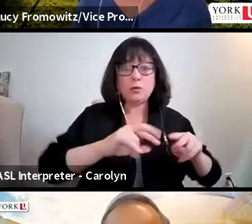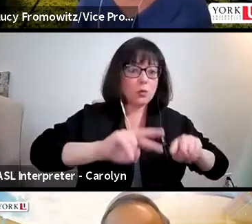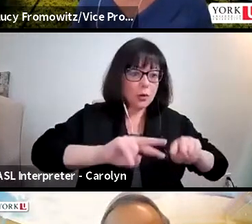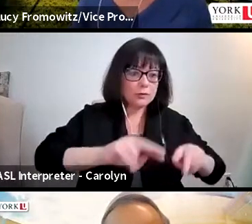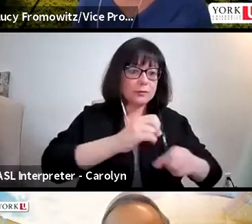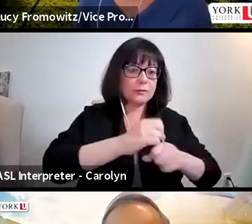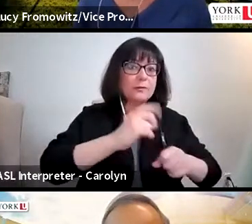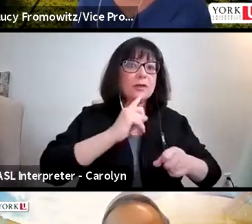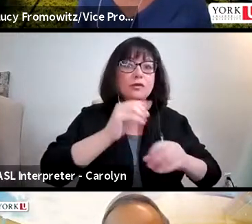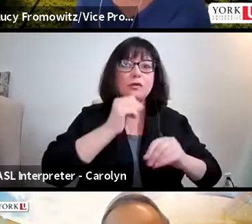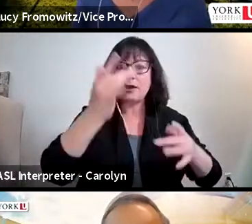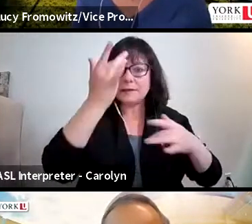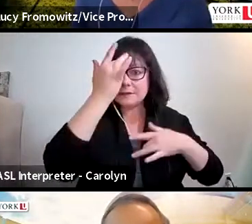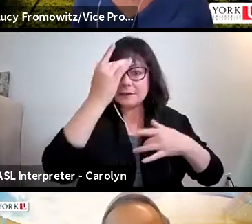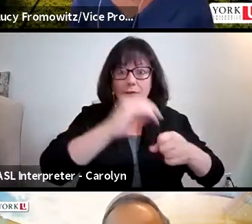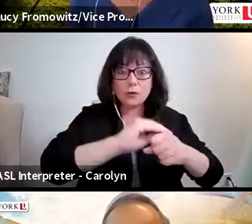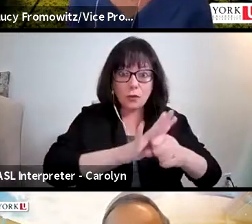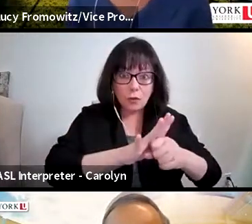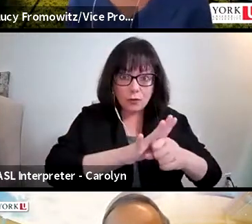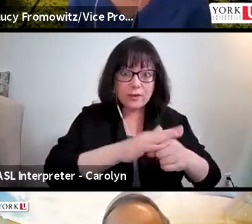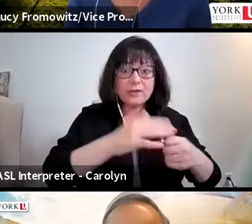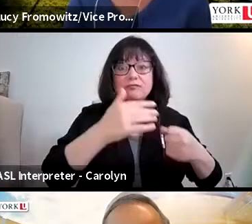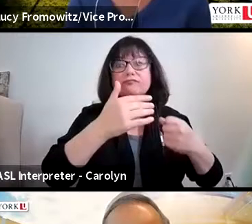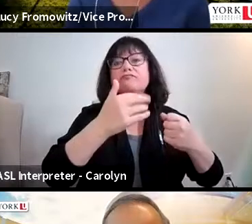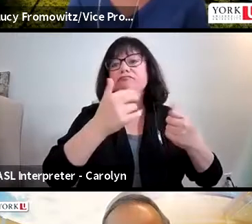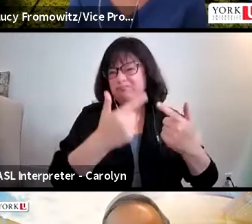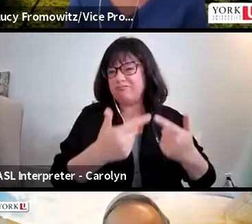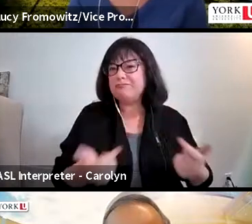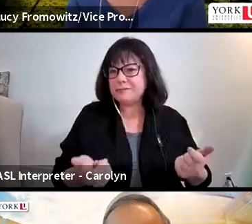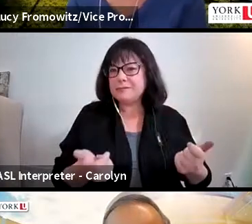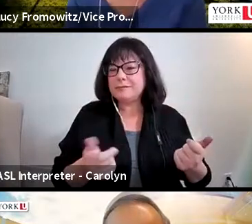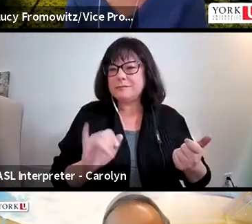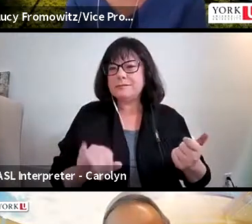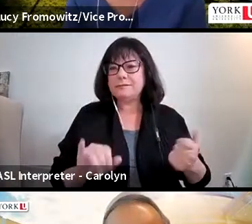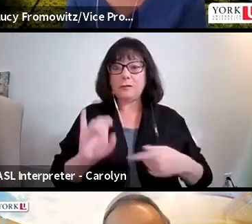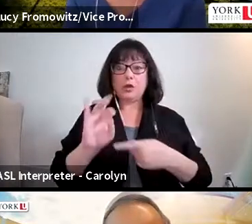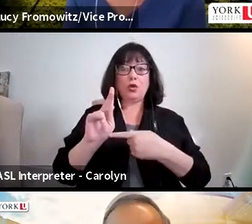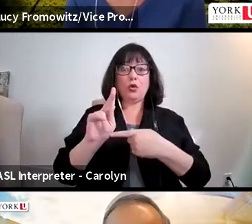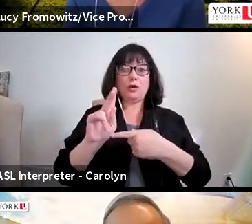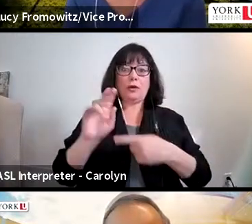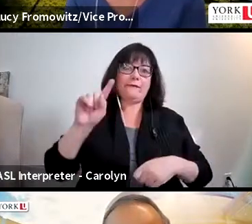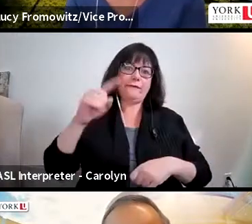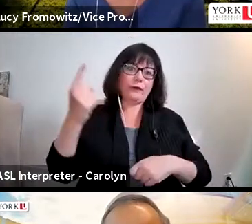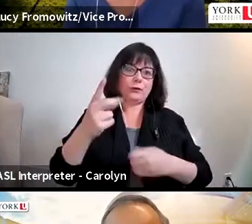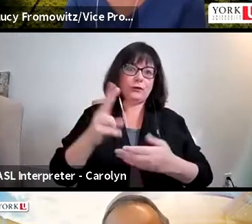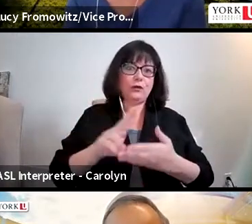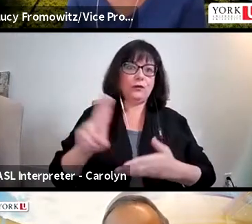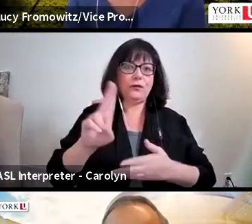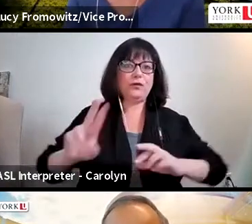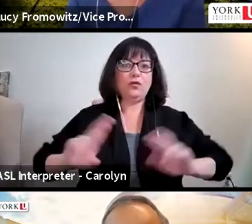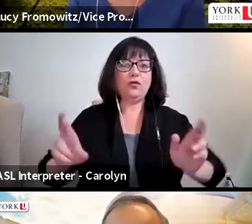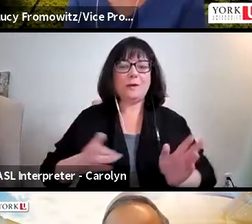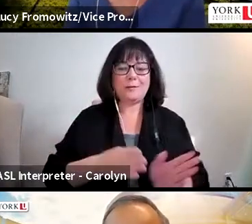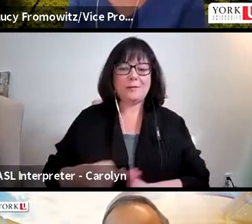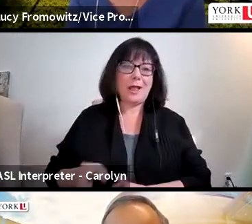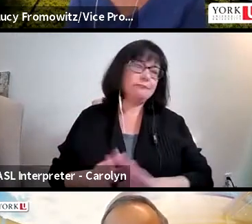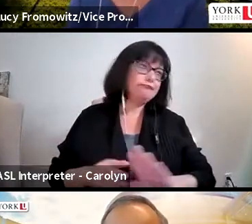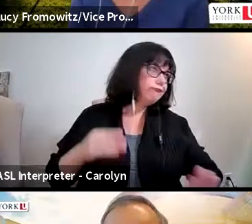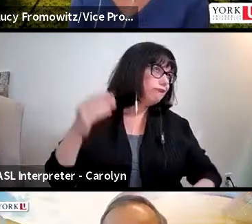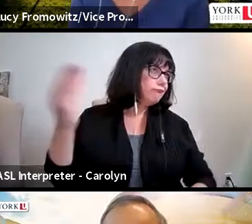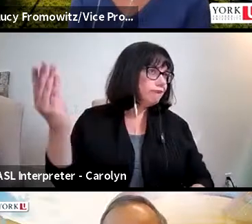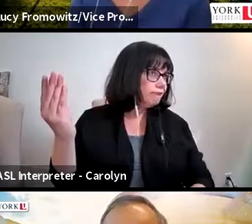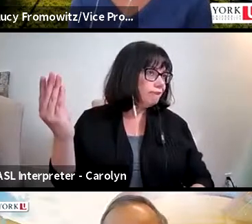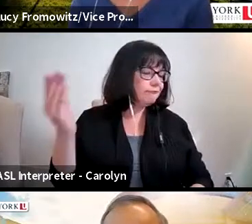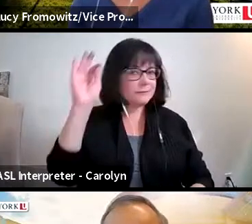first university to actually get its plans in. We were the first, if not the first, certainly one of the first to say that we